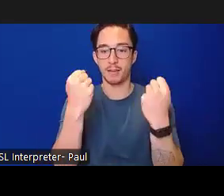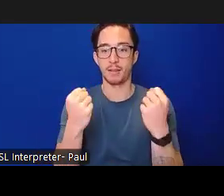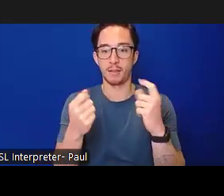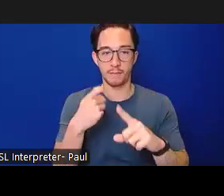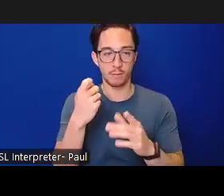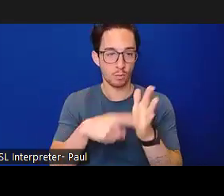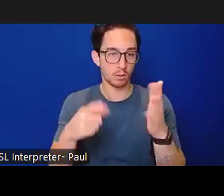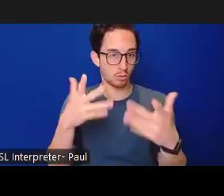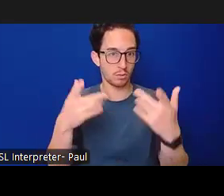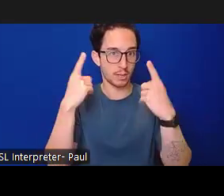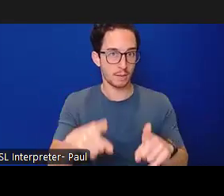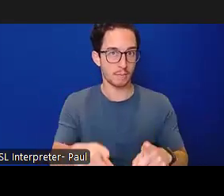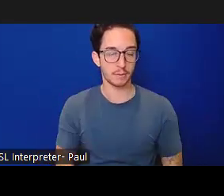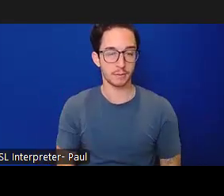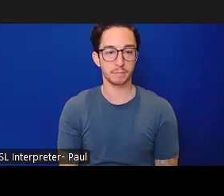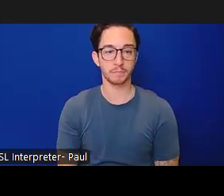to them.